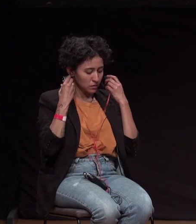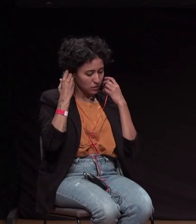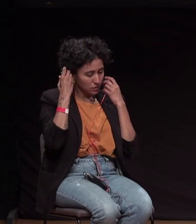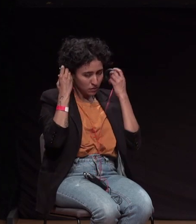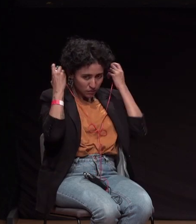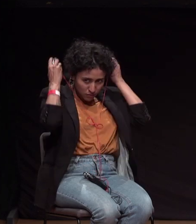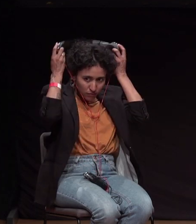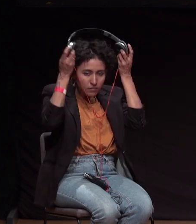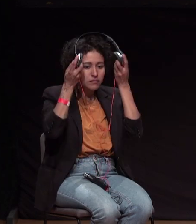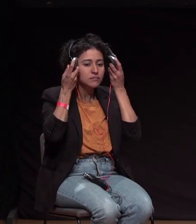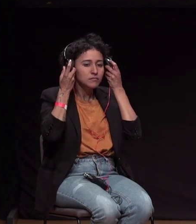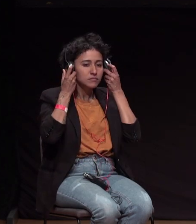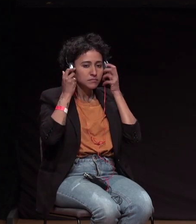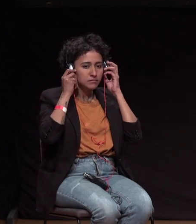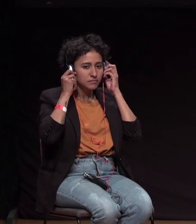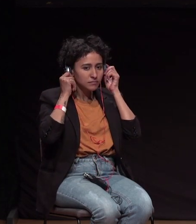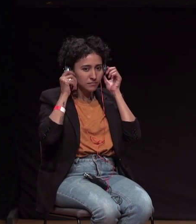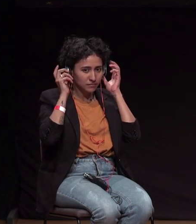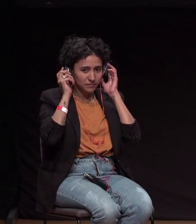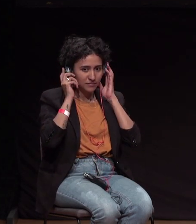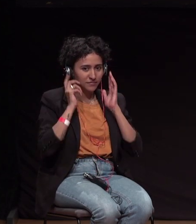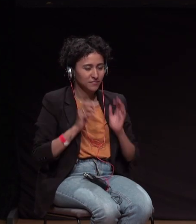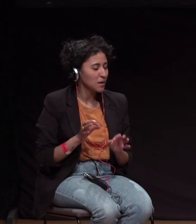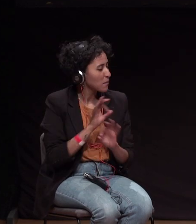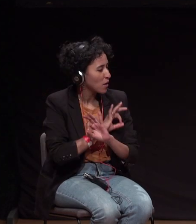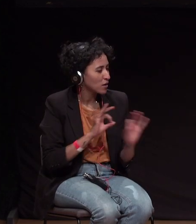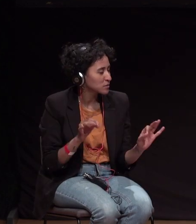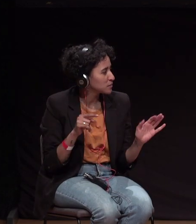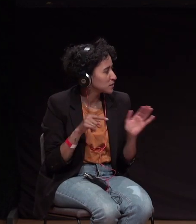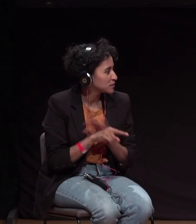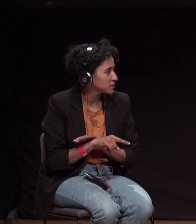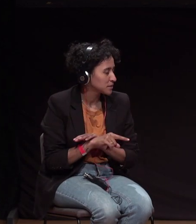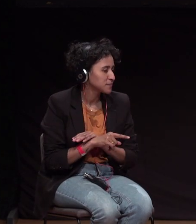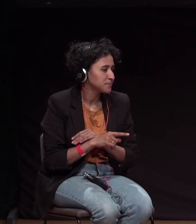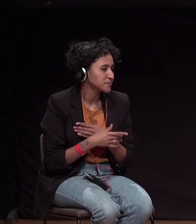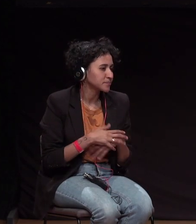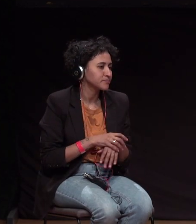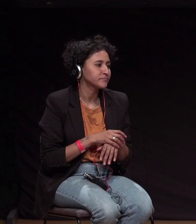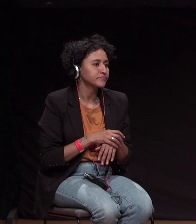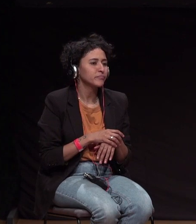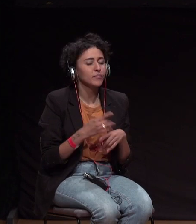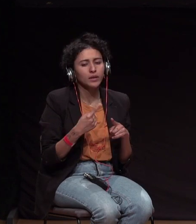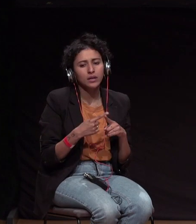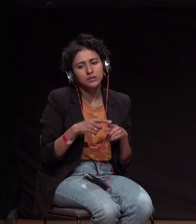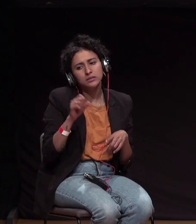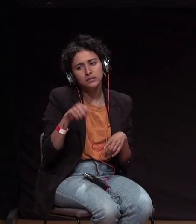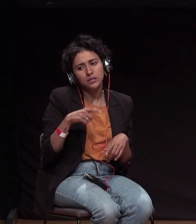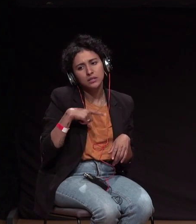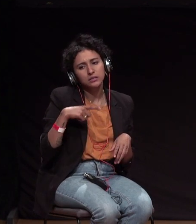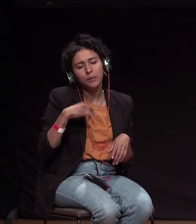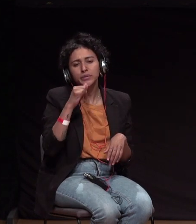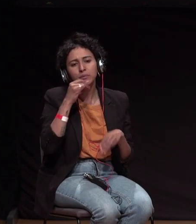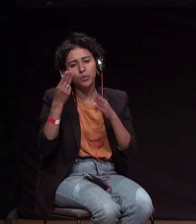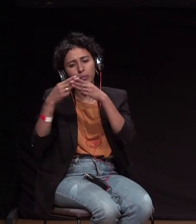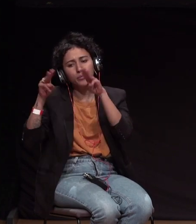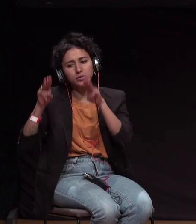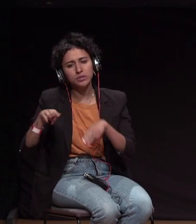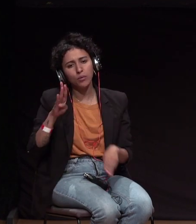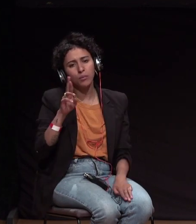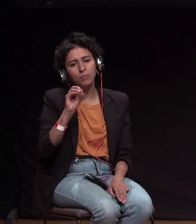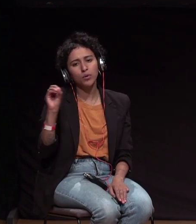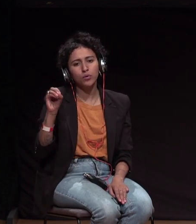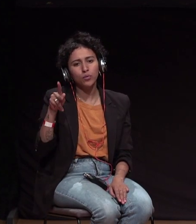That's a really good question. So on one hand, you have institutions like the Brooklyn Museum. The Brooklyn Museum just refuses flat out